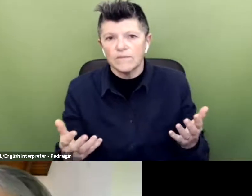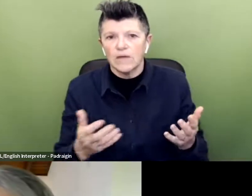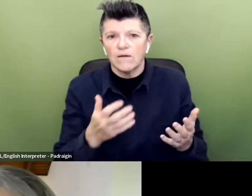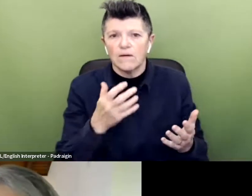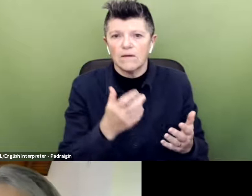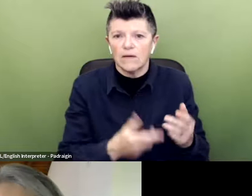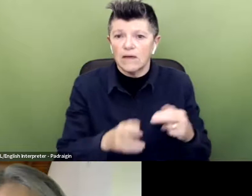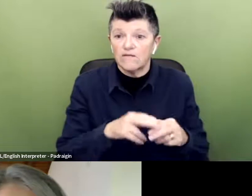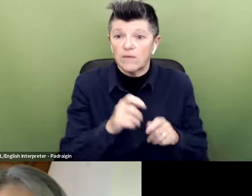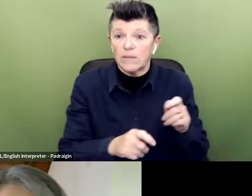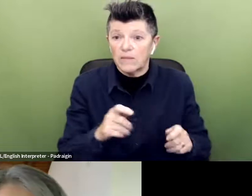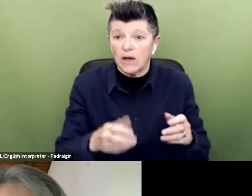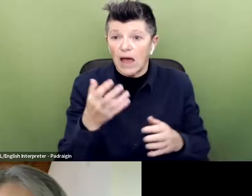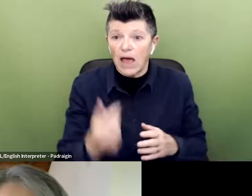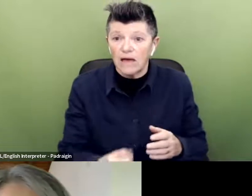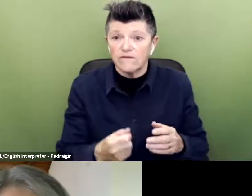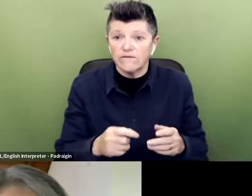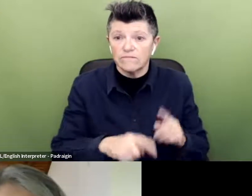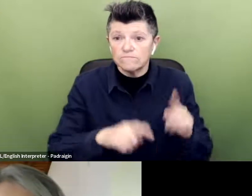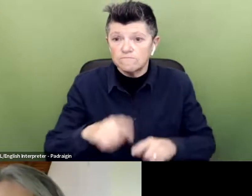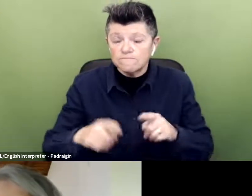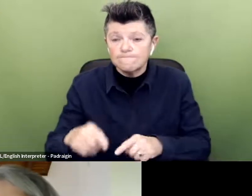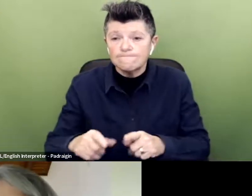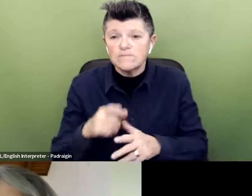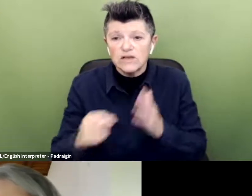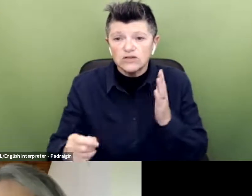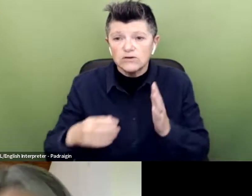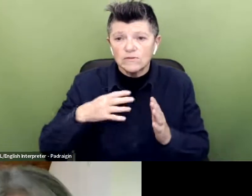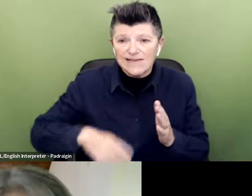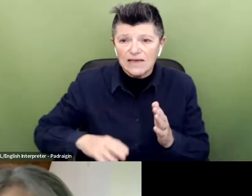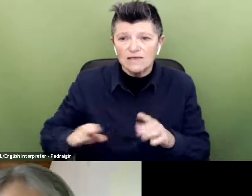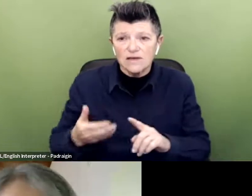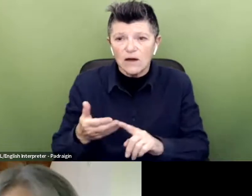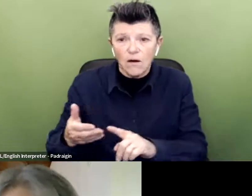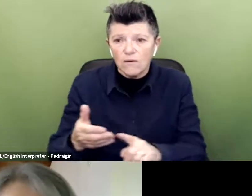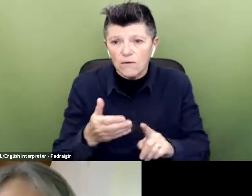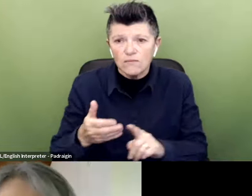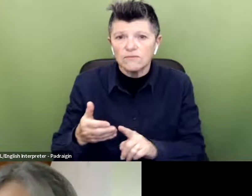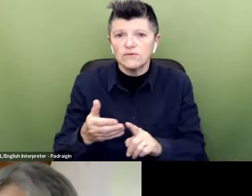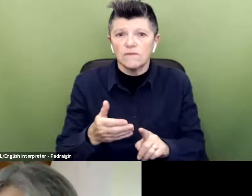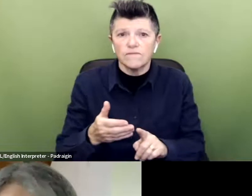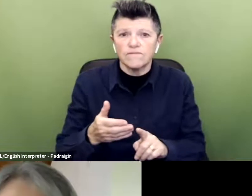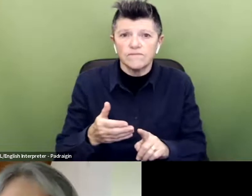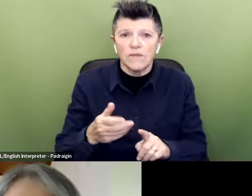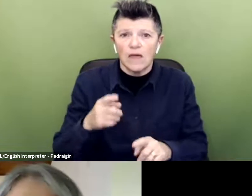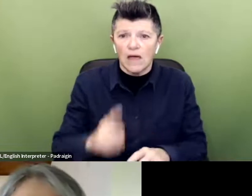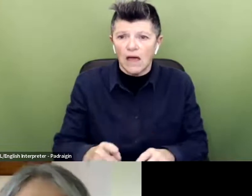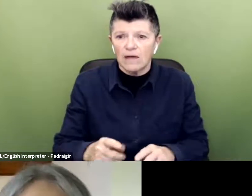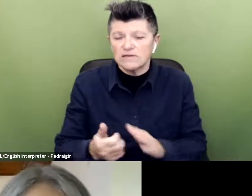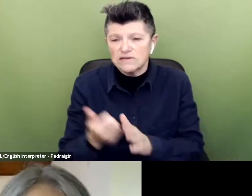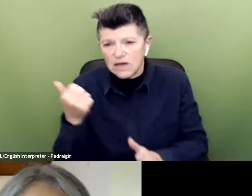have different digital needs and digital goals and in different skills and